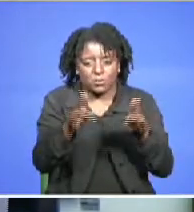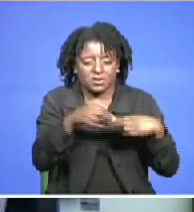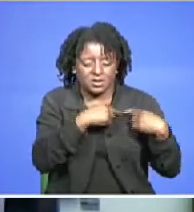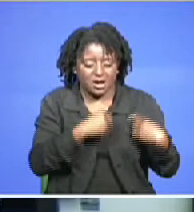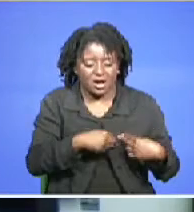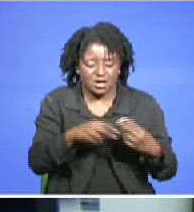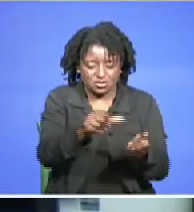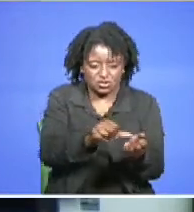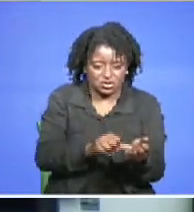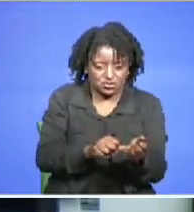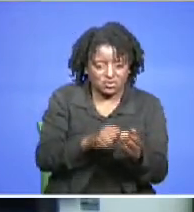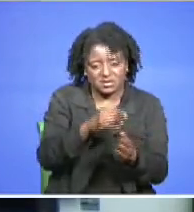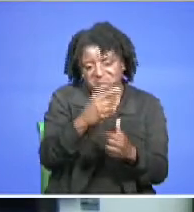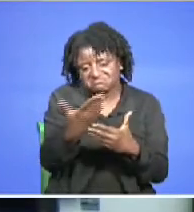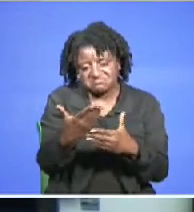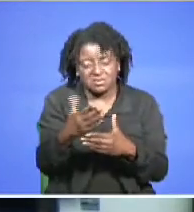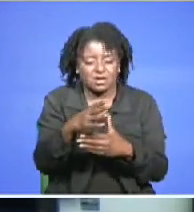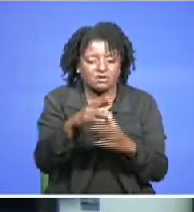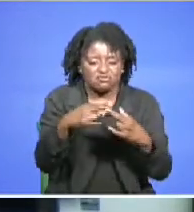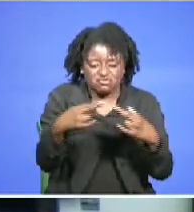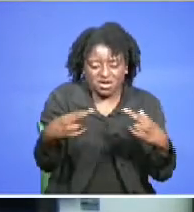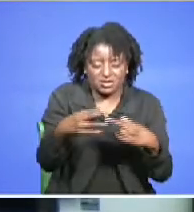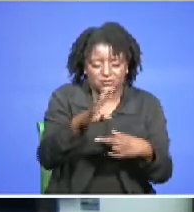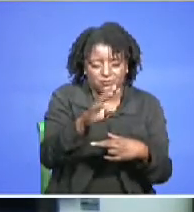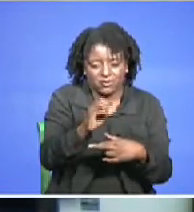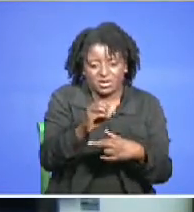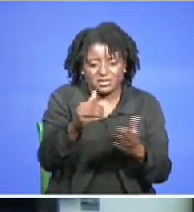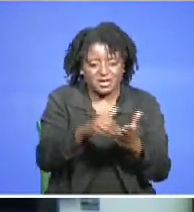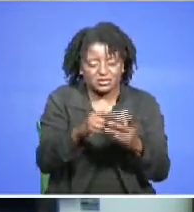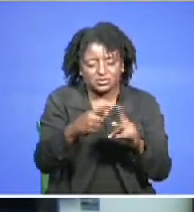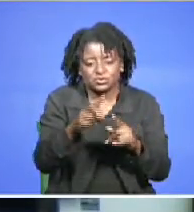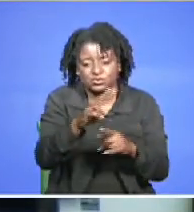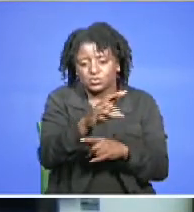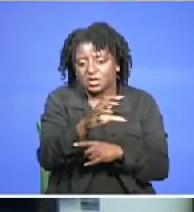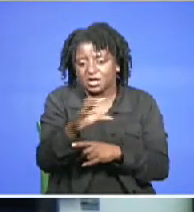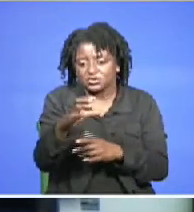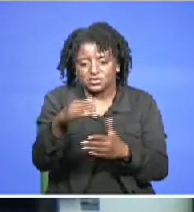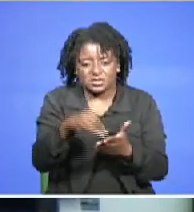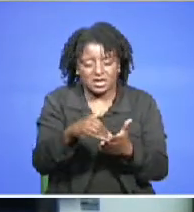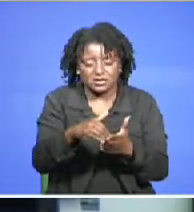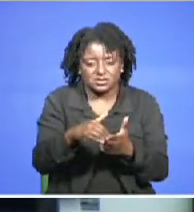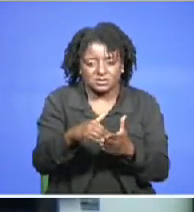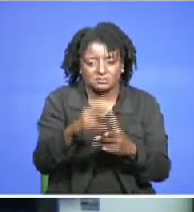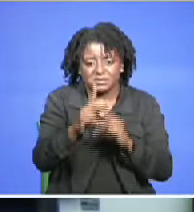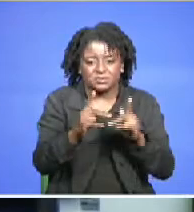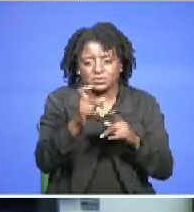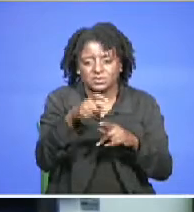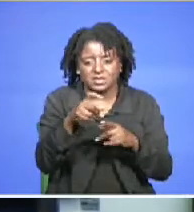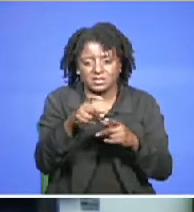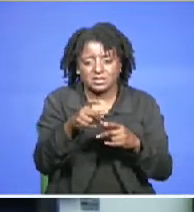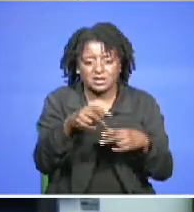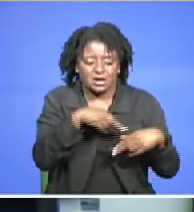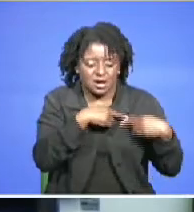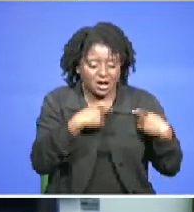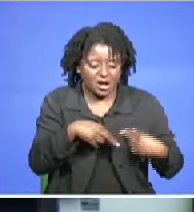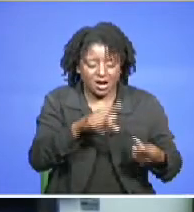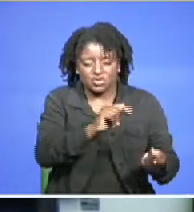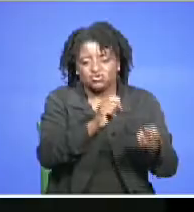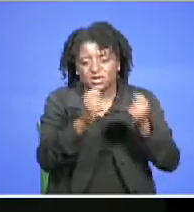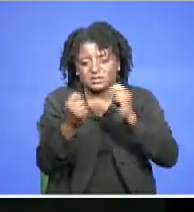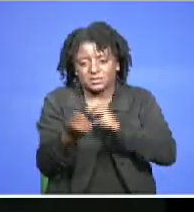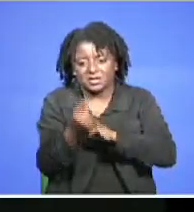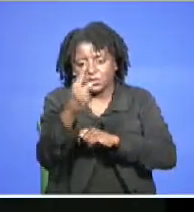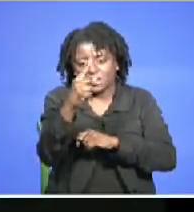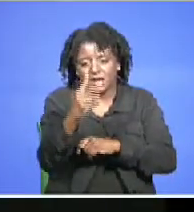from 40,000 to 100 or 200,000. For people that need a heart transplant,